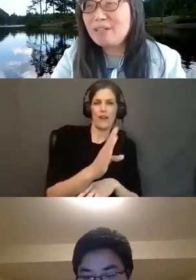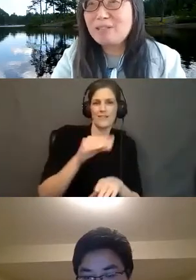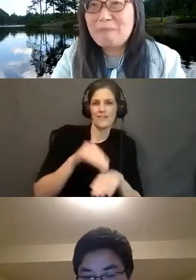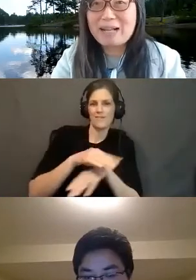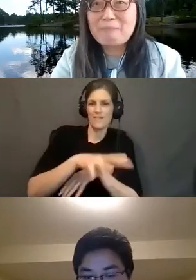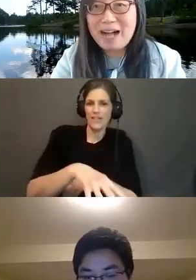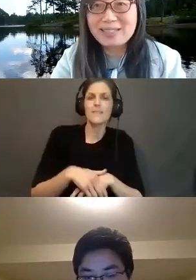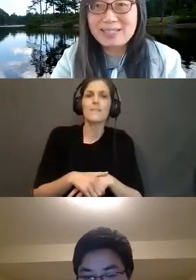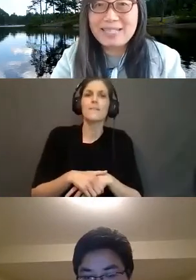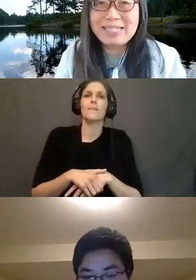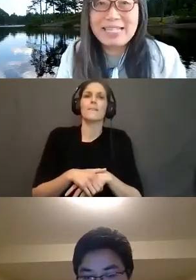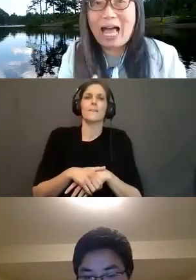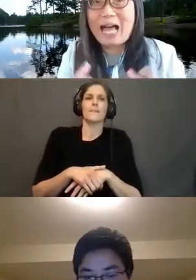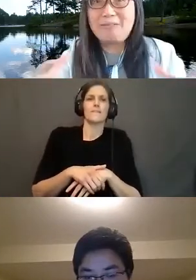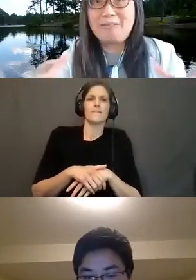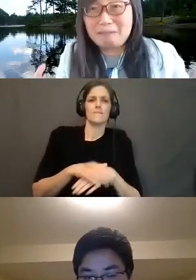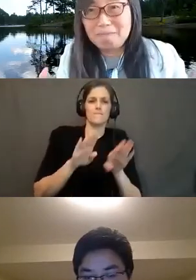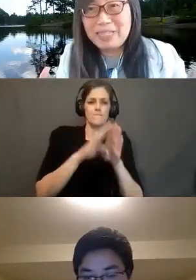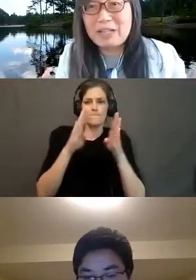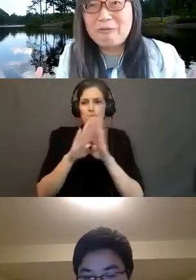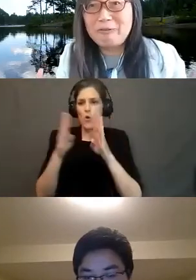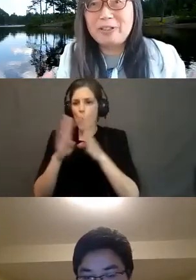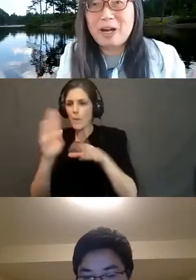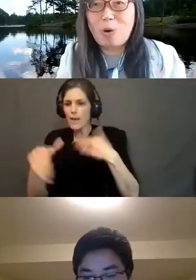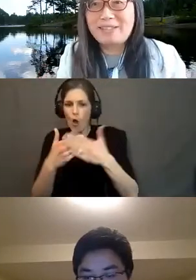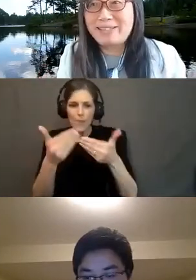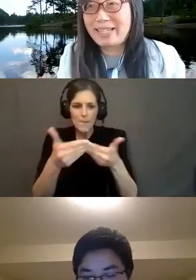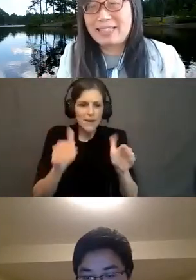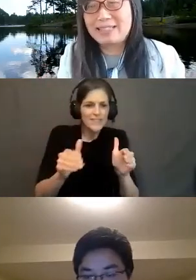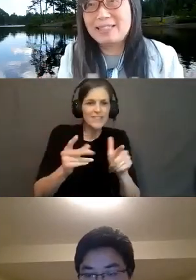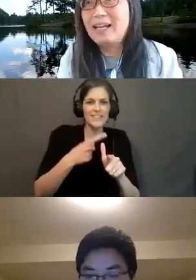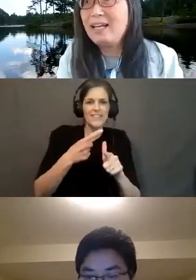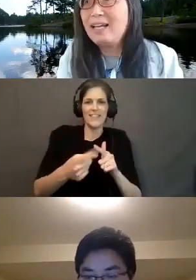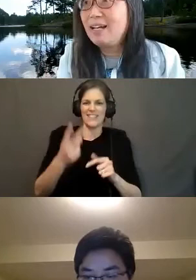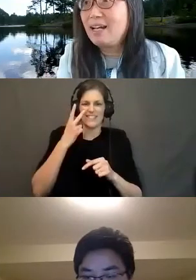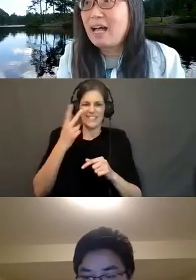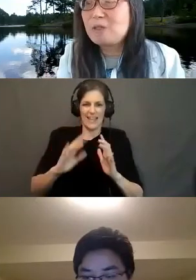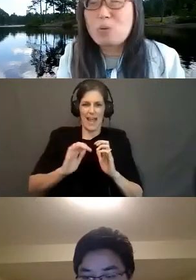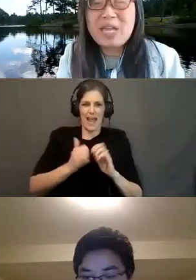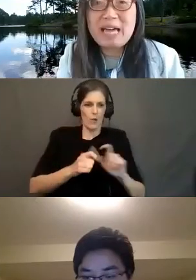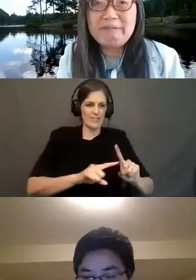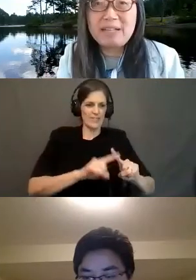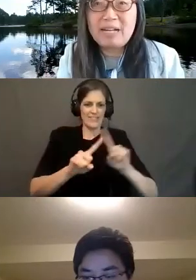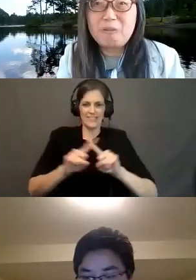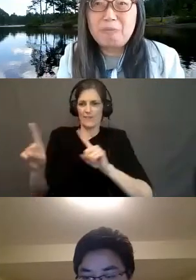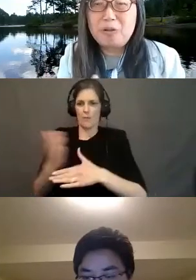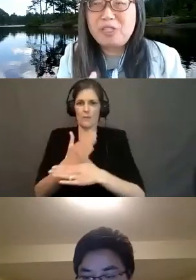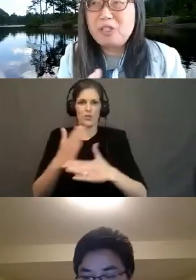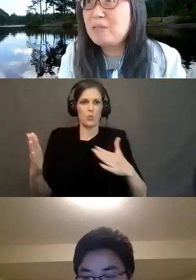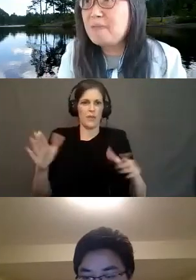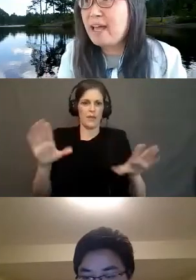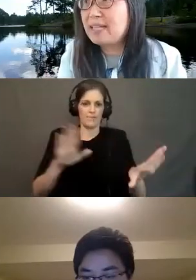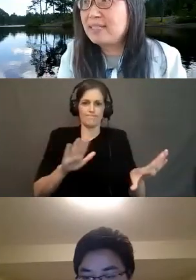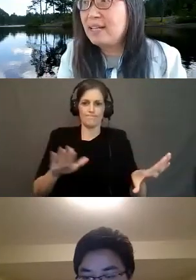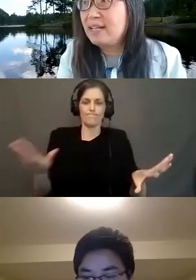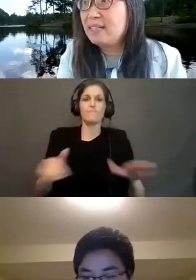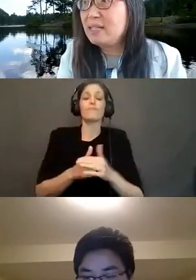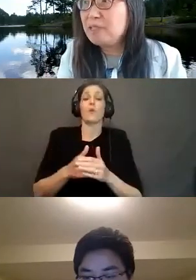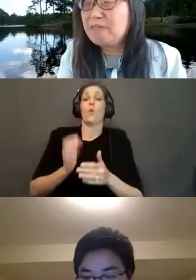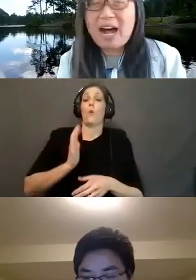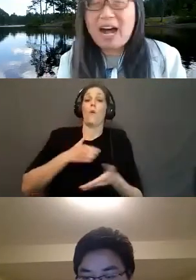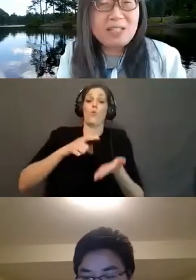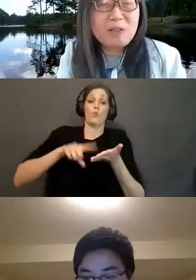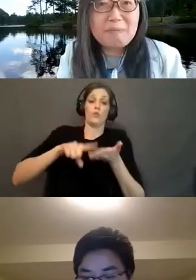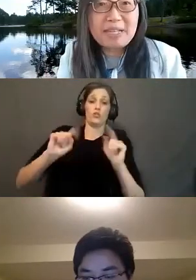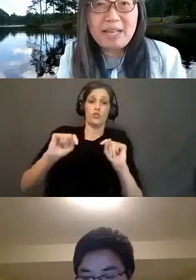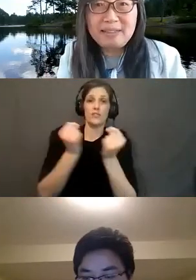of those black boxes and then see how they differ across settings. So we have, our research team has a number